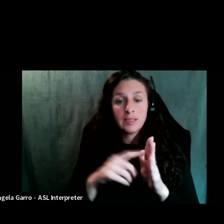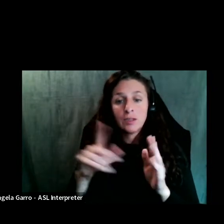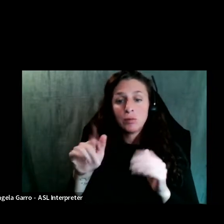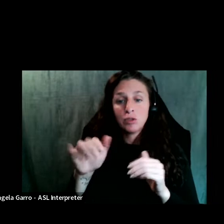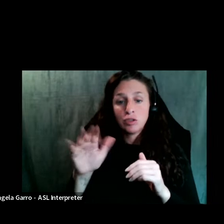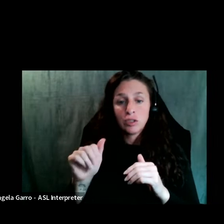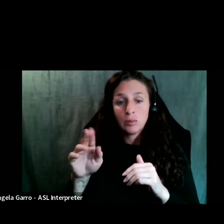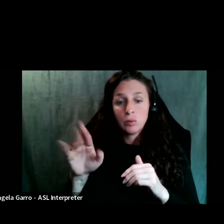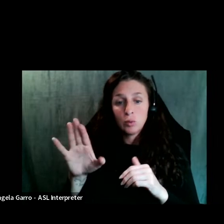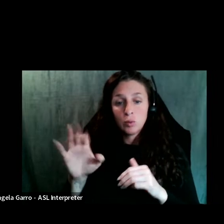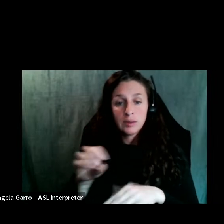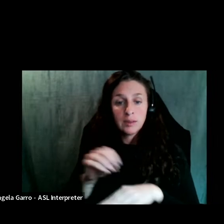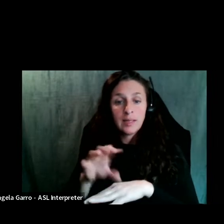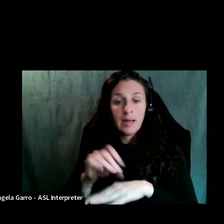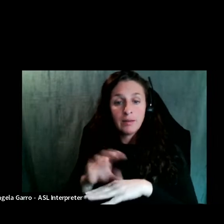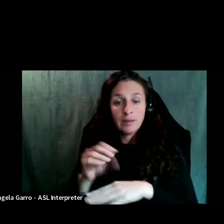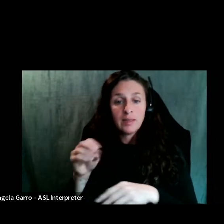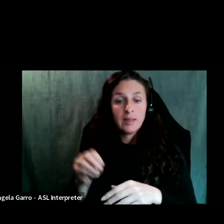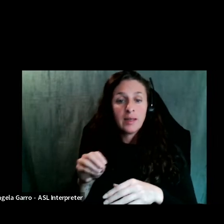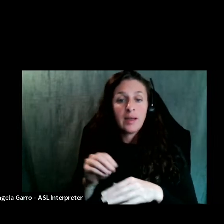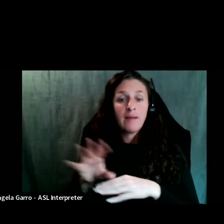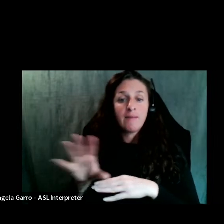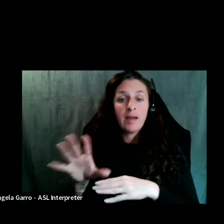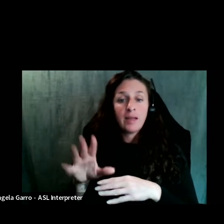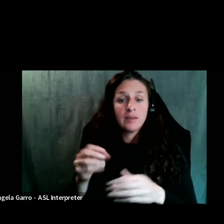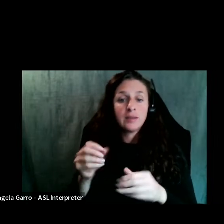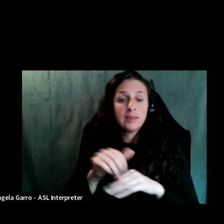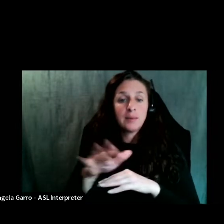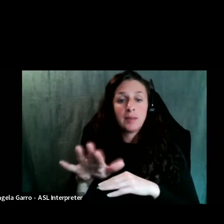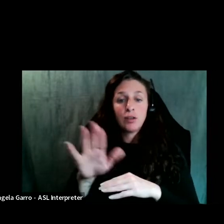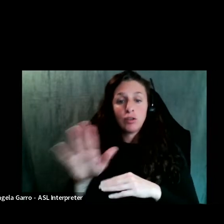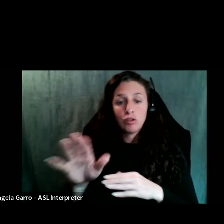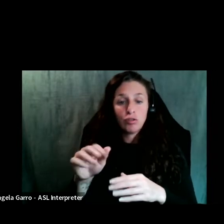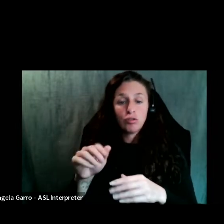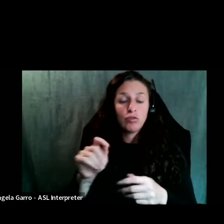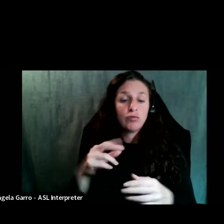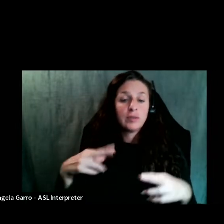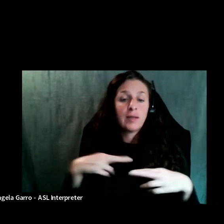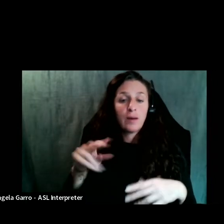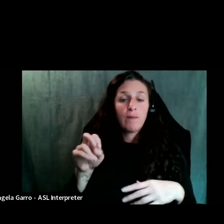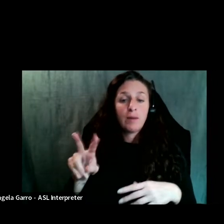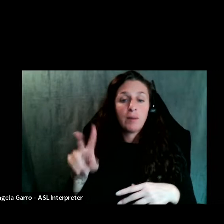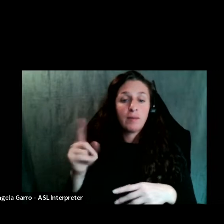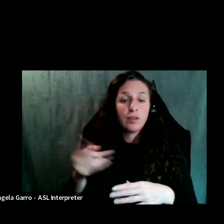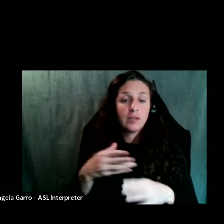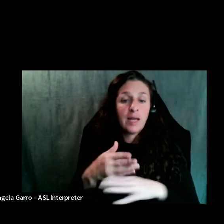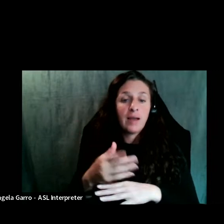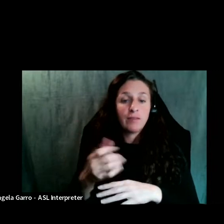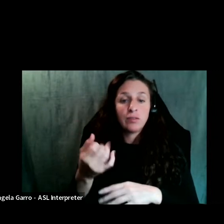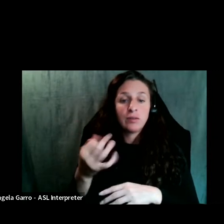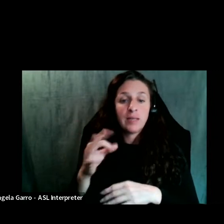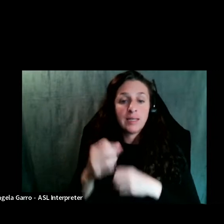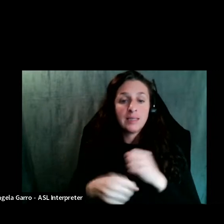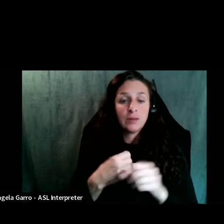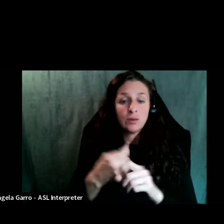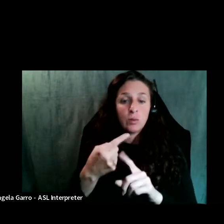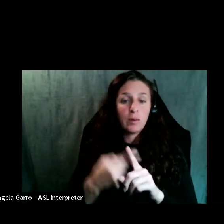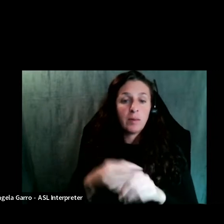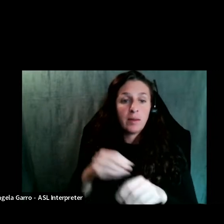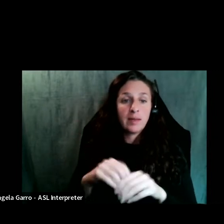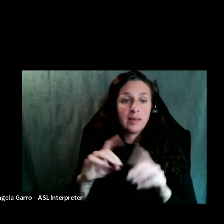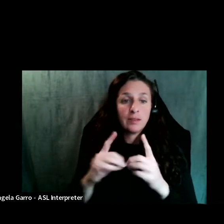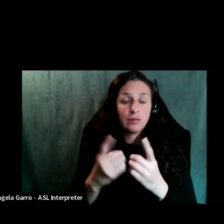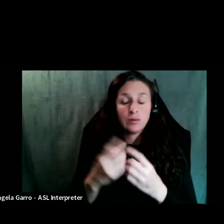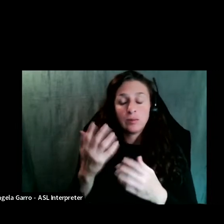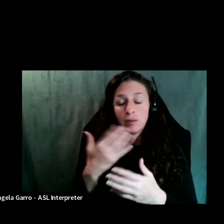counseling advisor at Aragon High School, submitted her retirement effective November 1st after 19 years and 1 month in the district. Wow, good